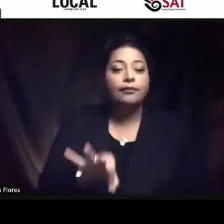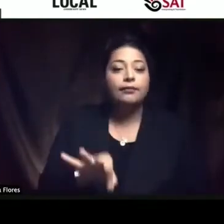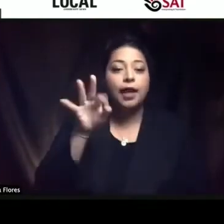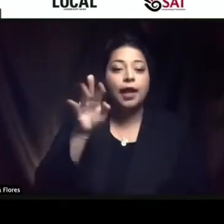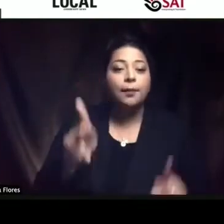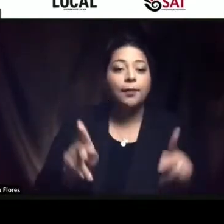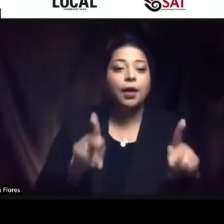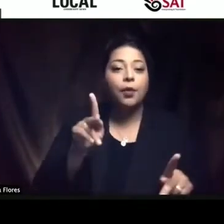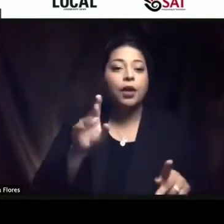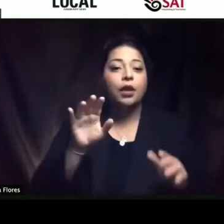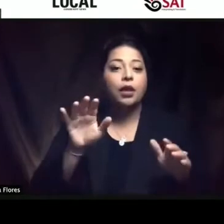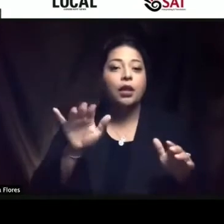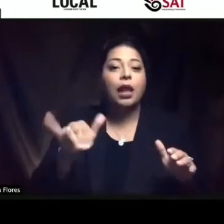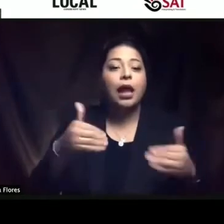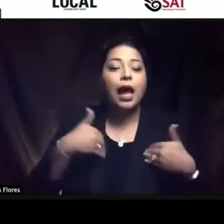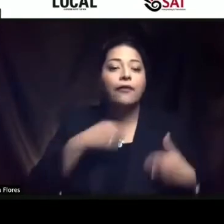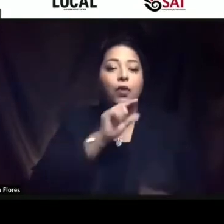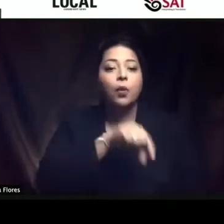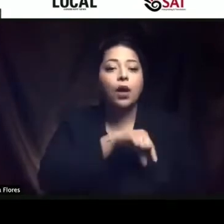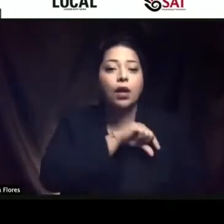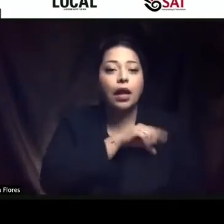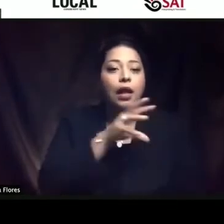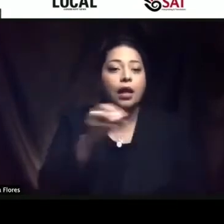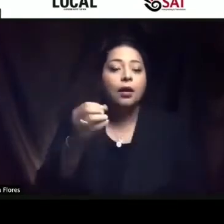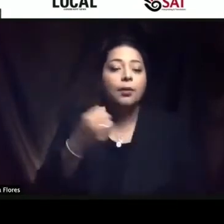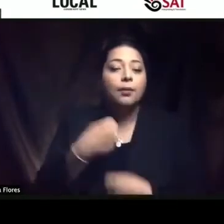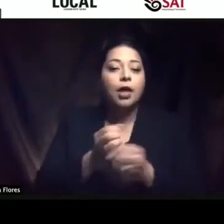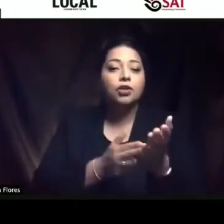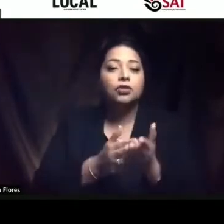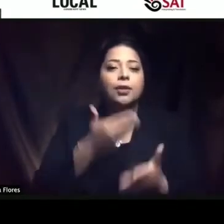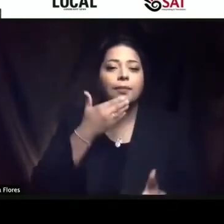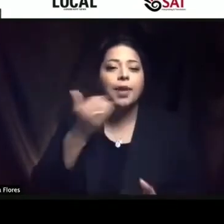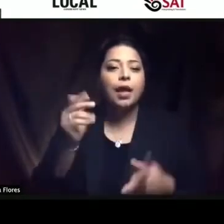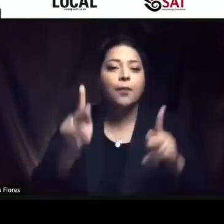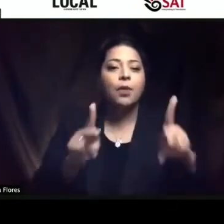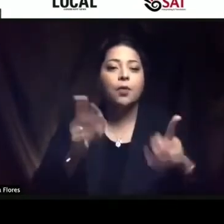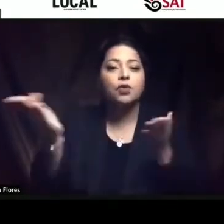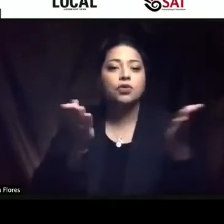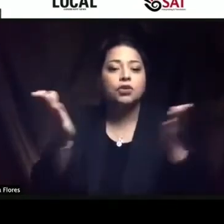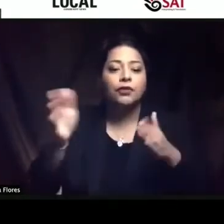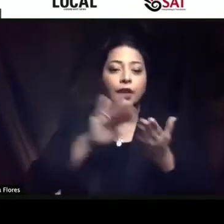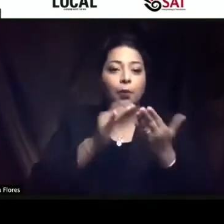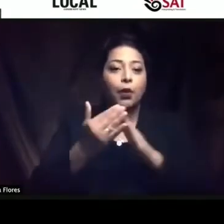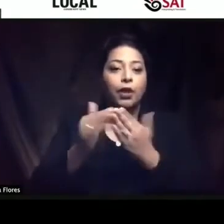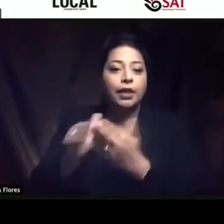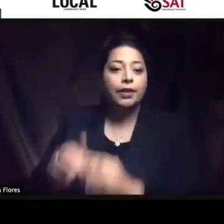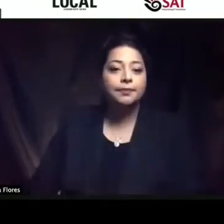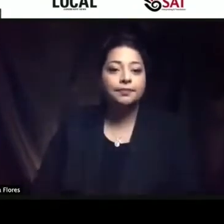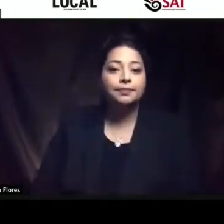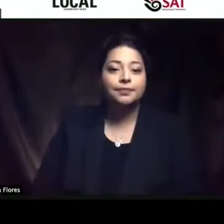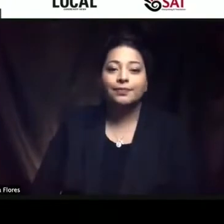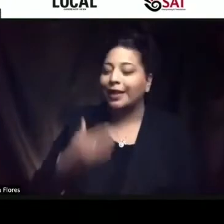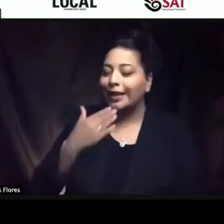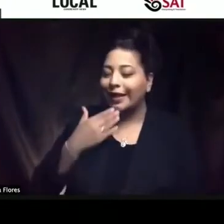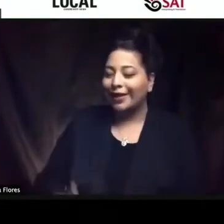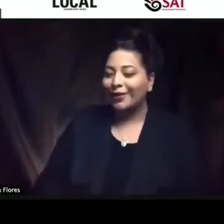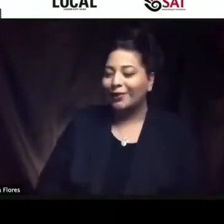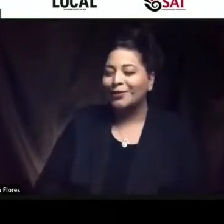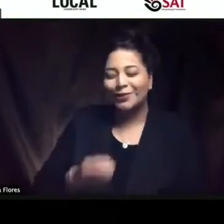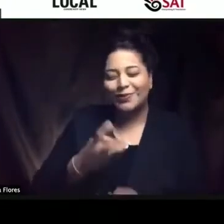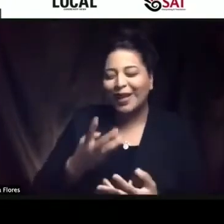that are qualified and make sure that the very best is serving the community. Thank you so